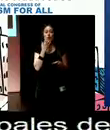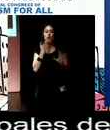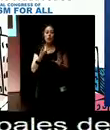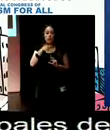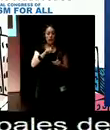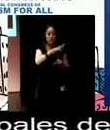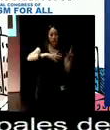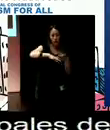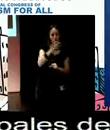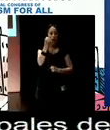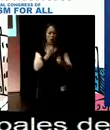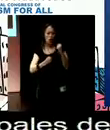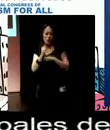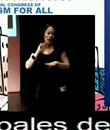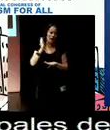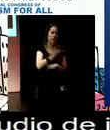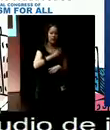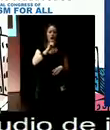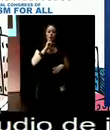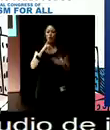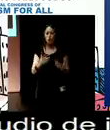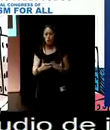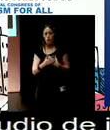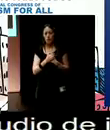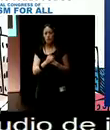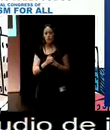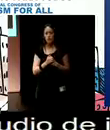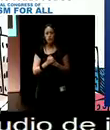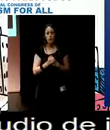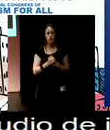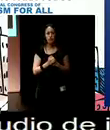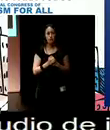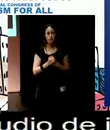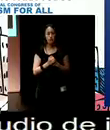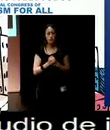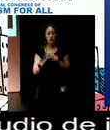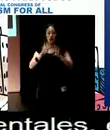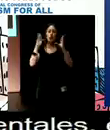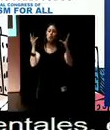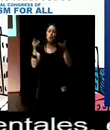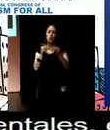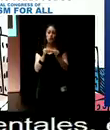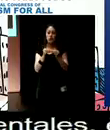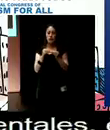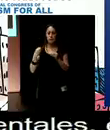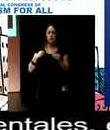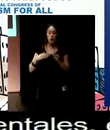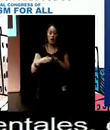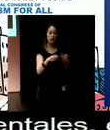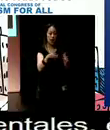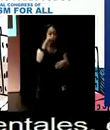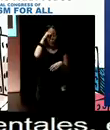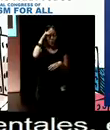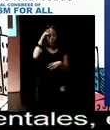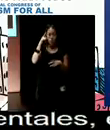social aspects, environmental and economic aspects. To conclude,